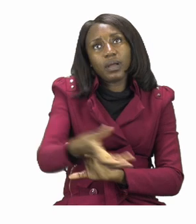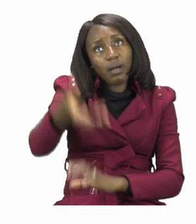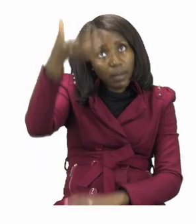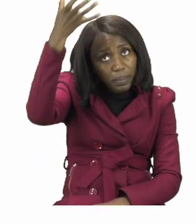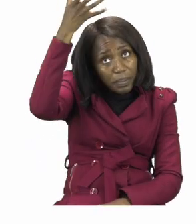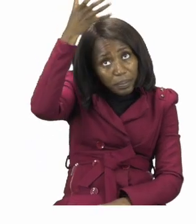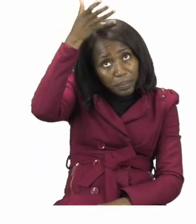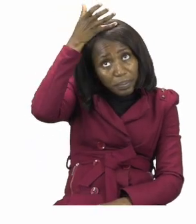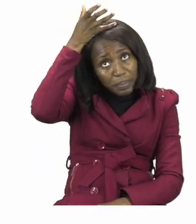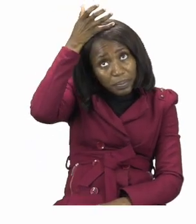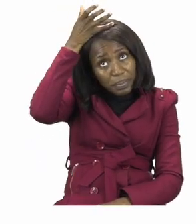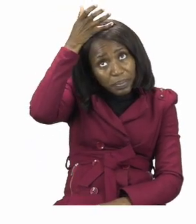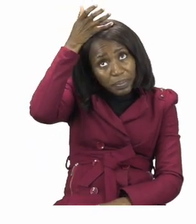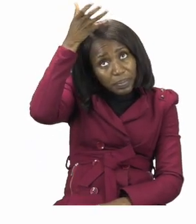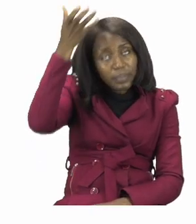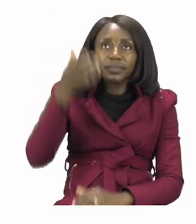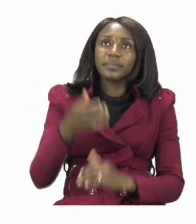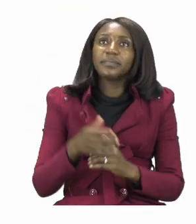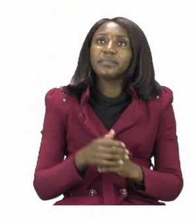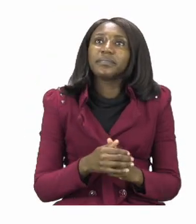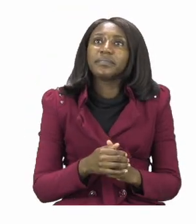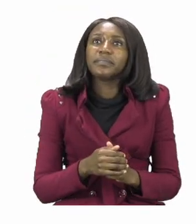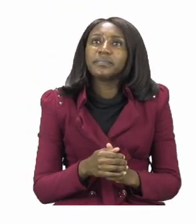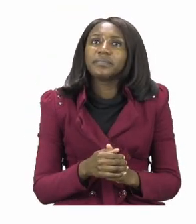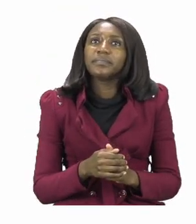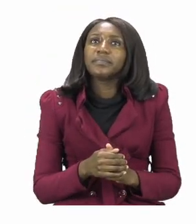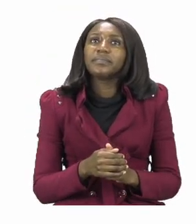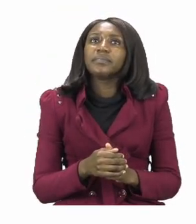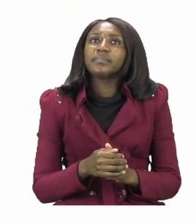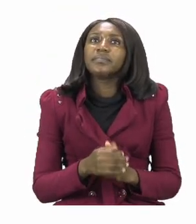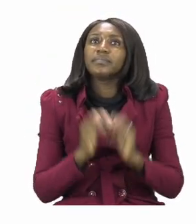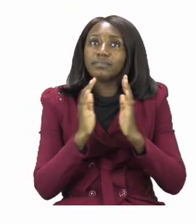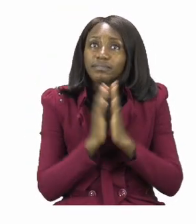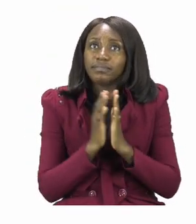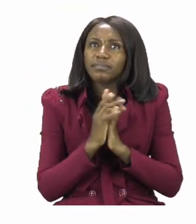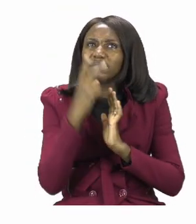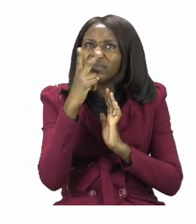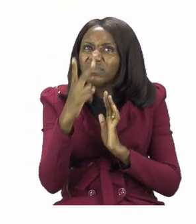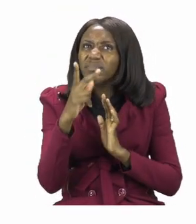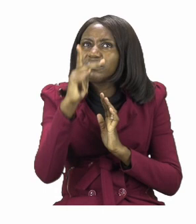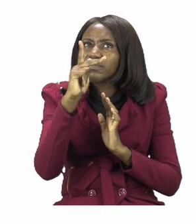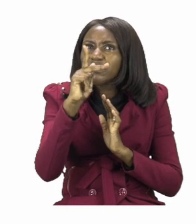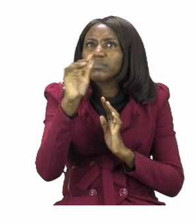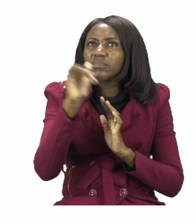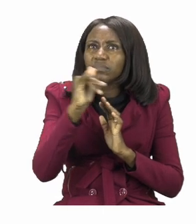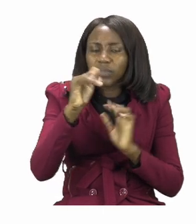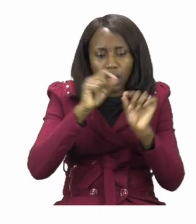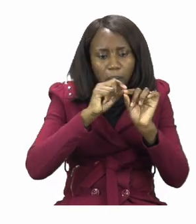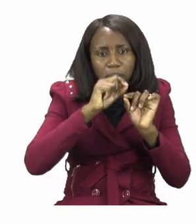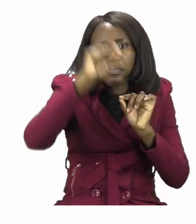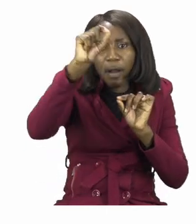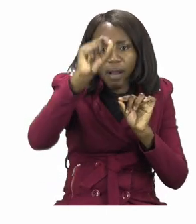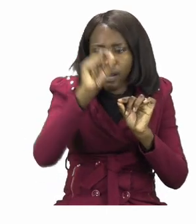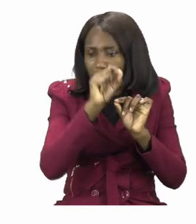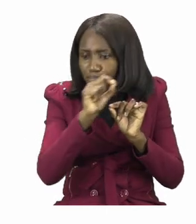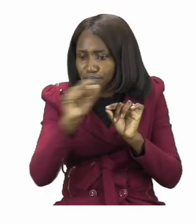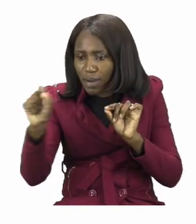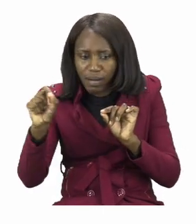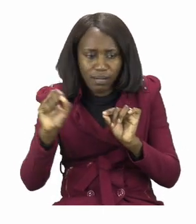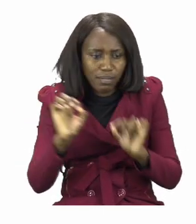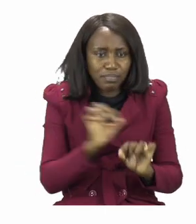king. So make sure that you draw a line to each image coming from the